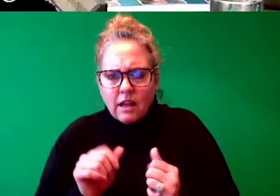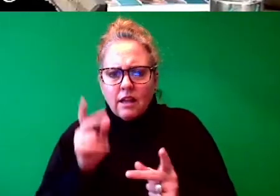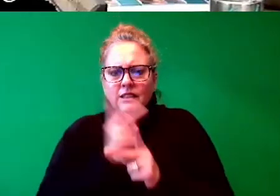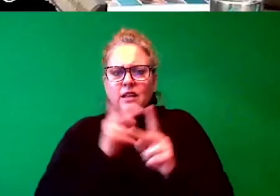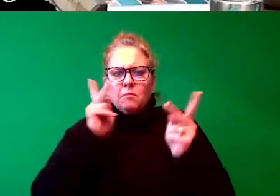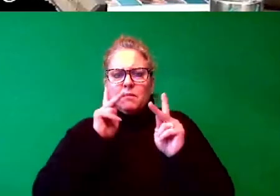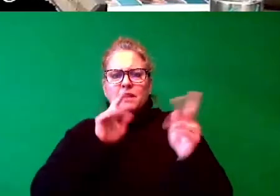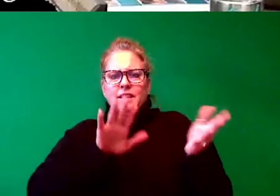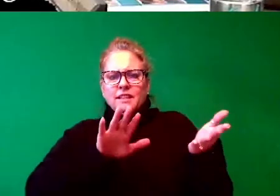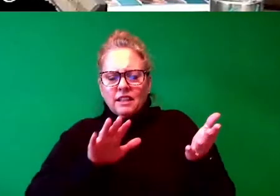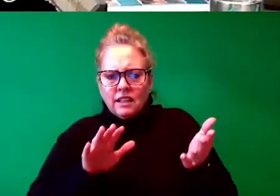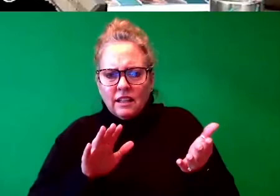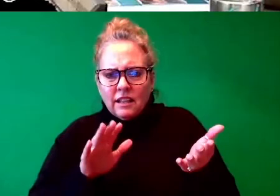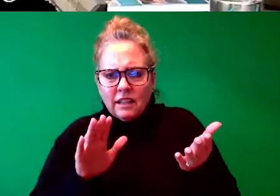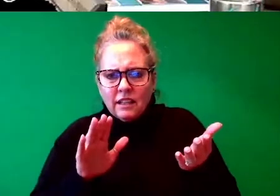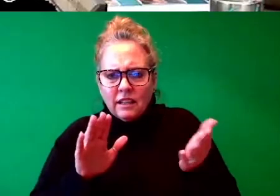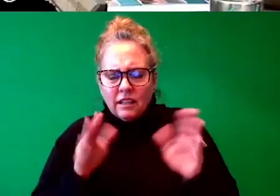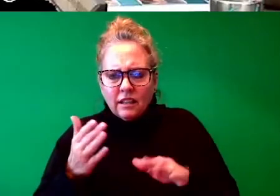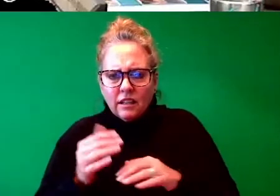to do better next time.